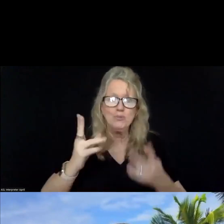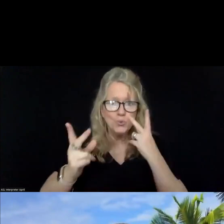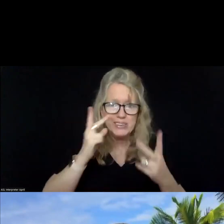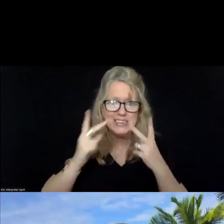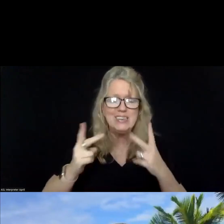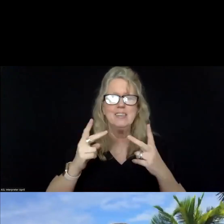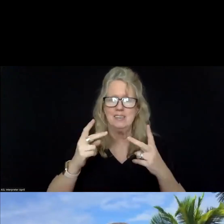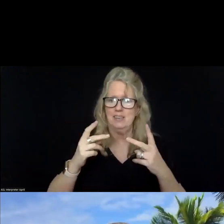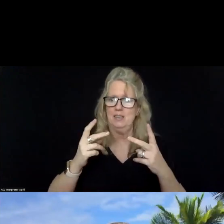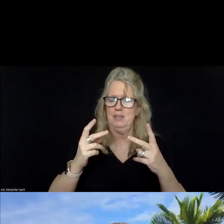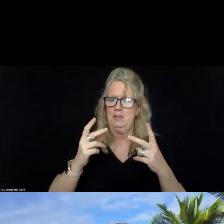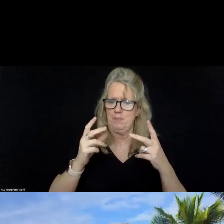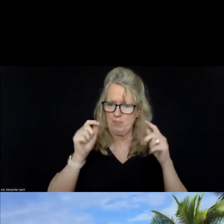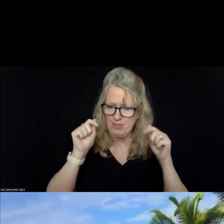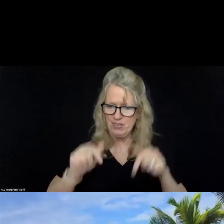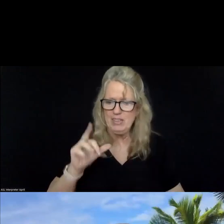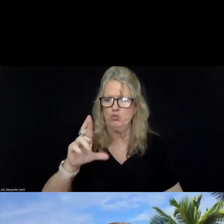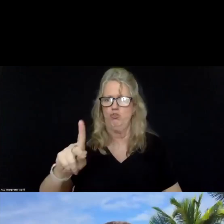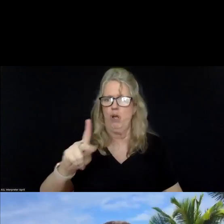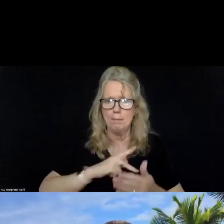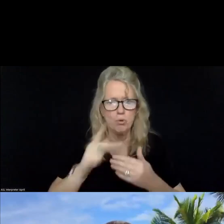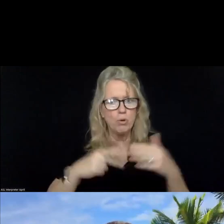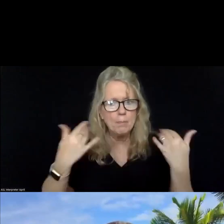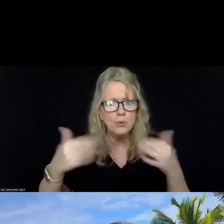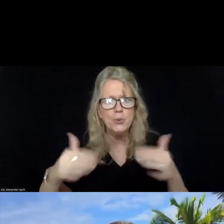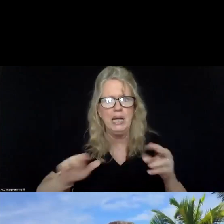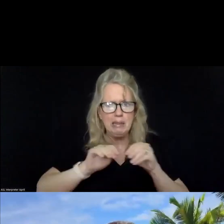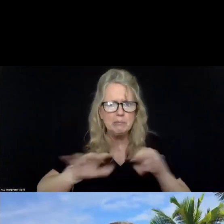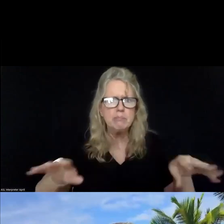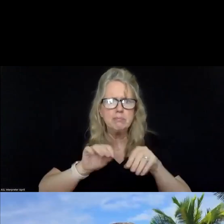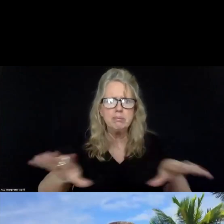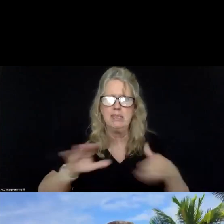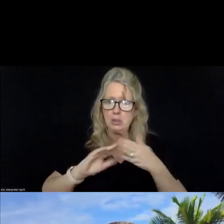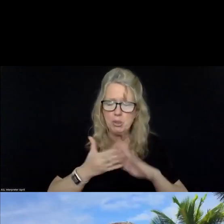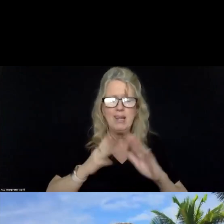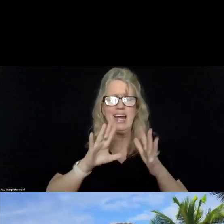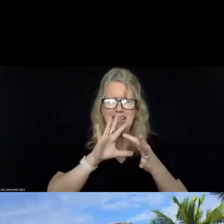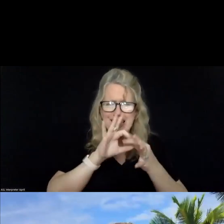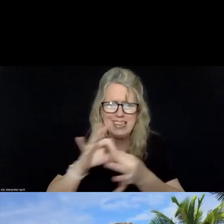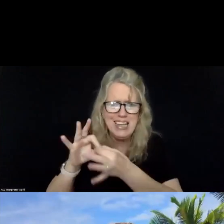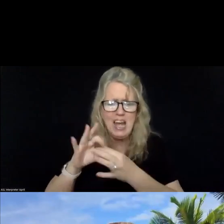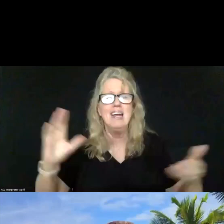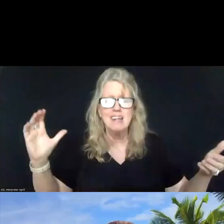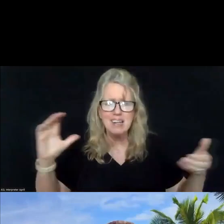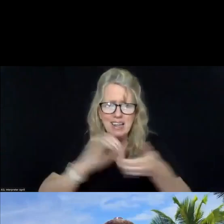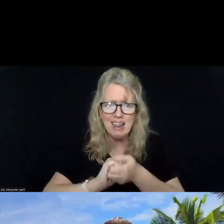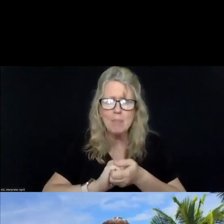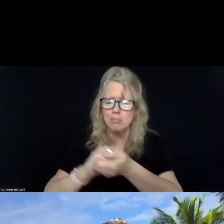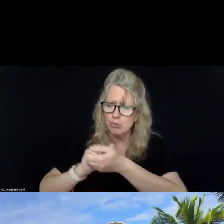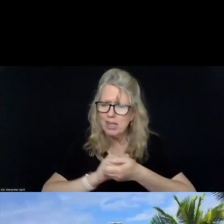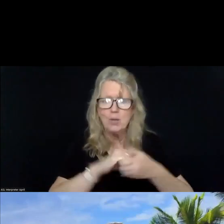much this particular crop program has gone into the community, has not only connected and collaborated, but